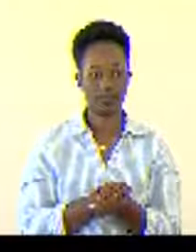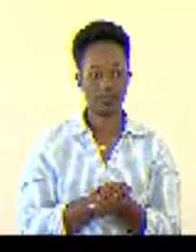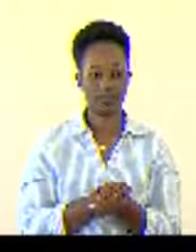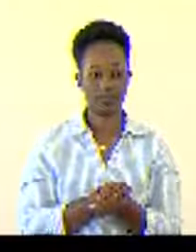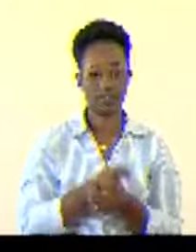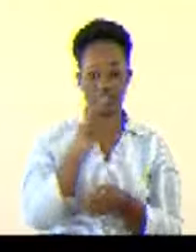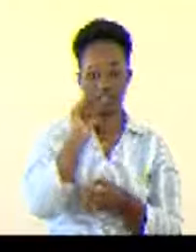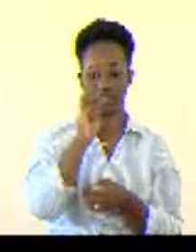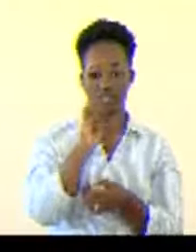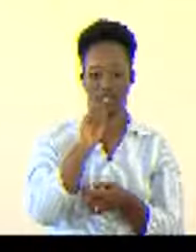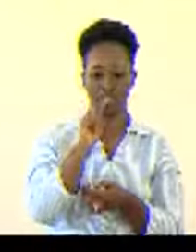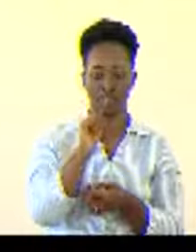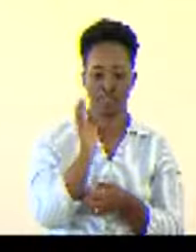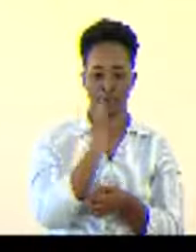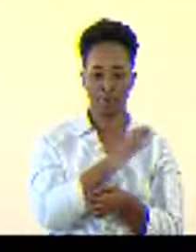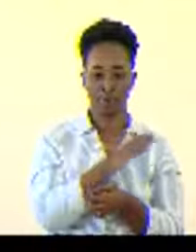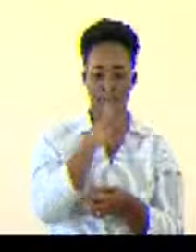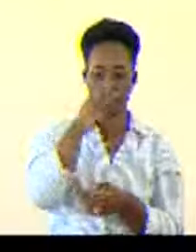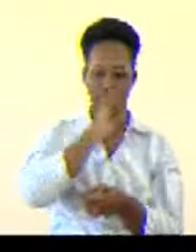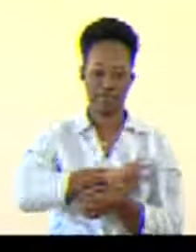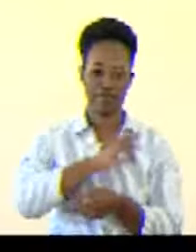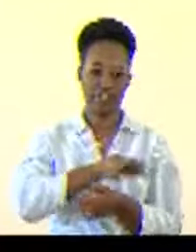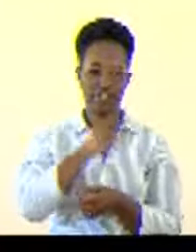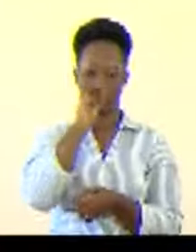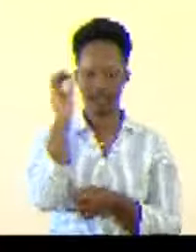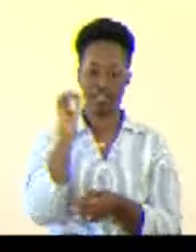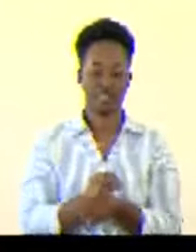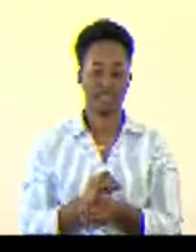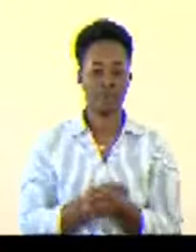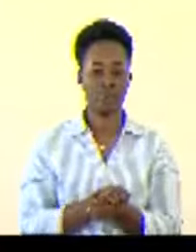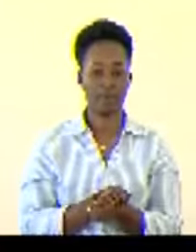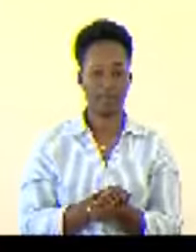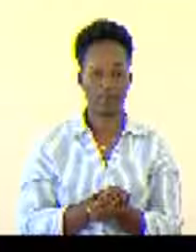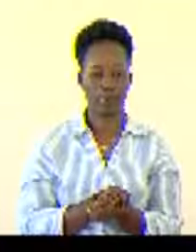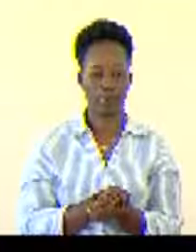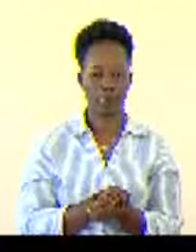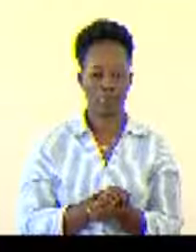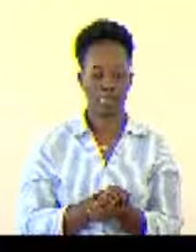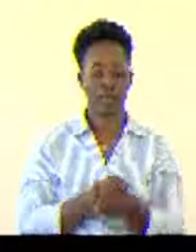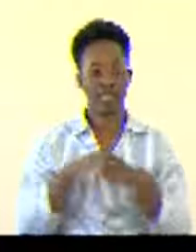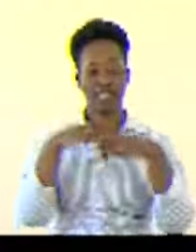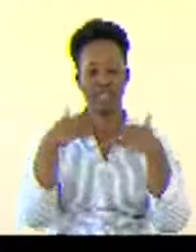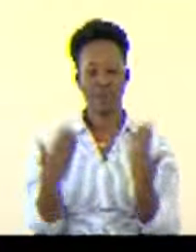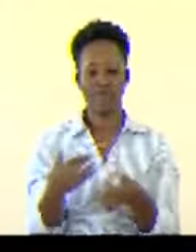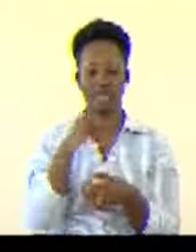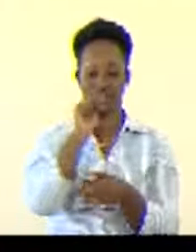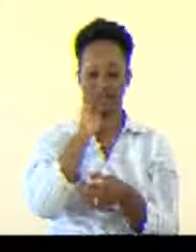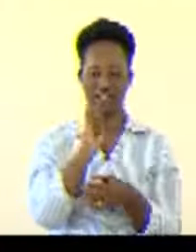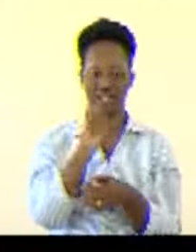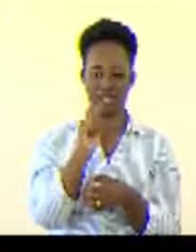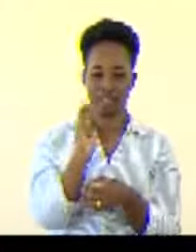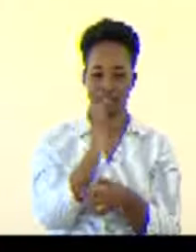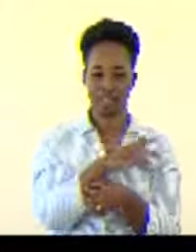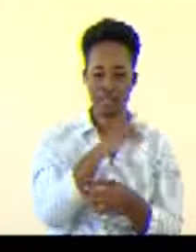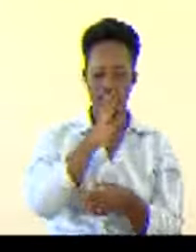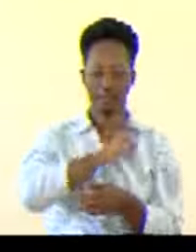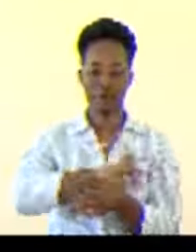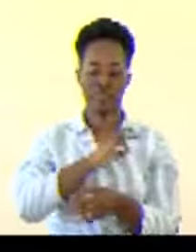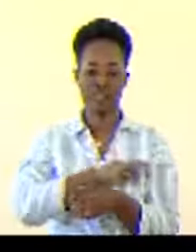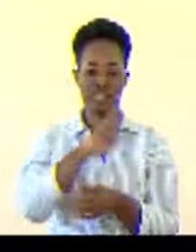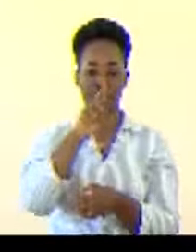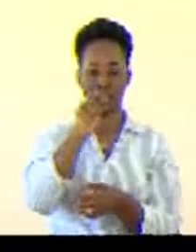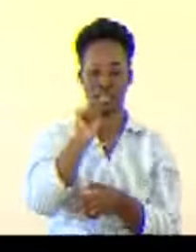profit percentage, the net profit percentage, or the net profit ratio, the